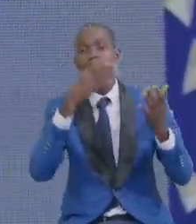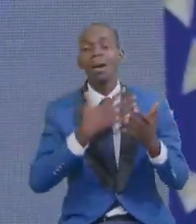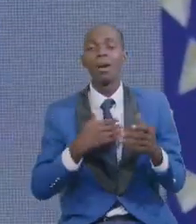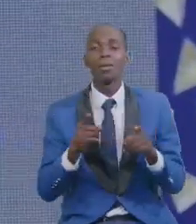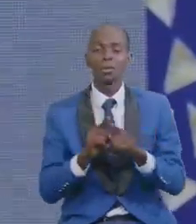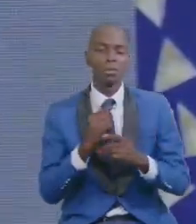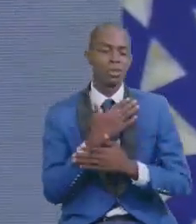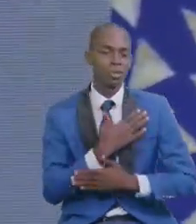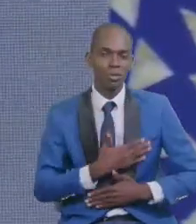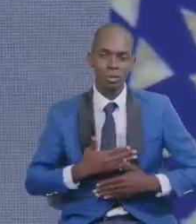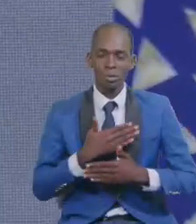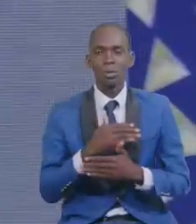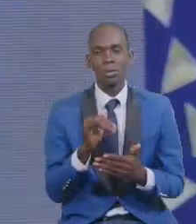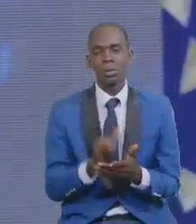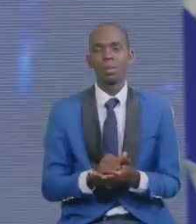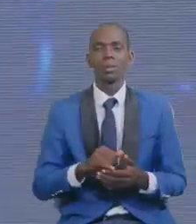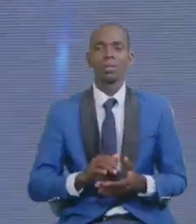that.